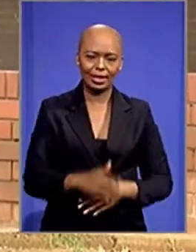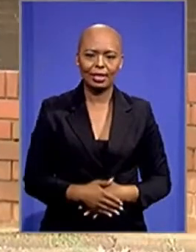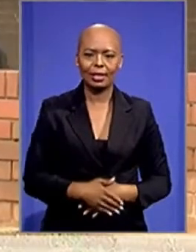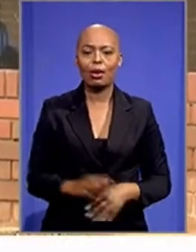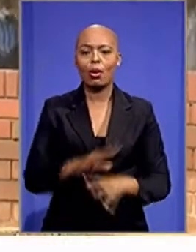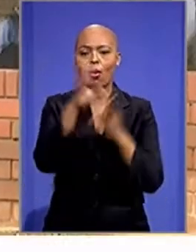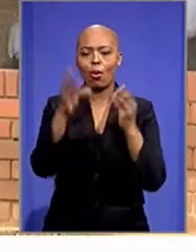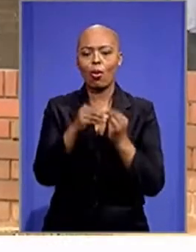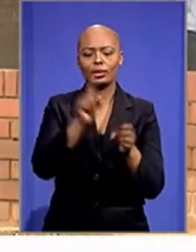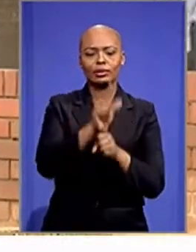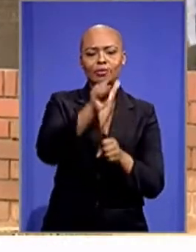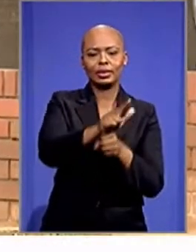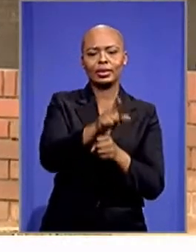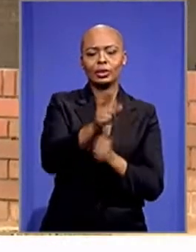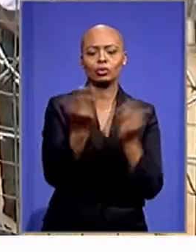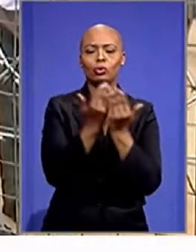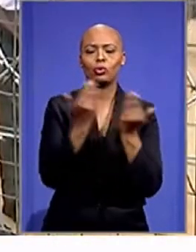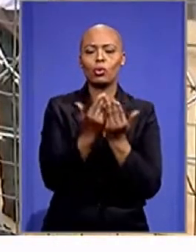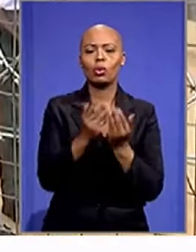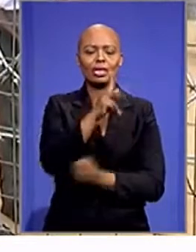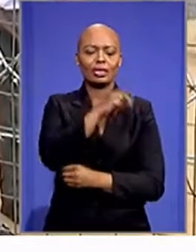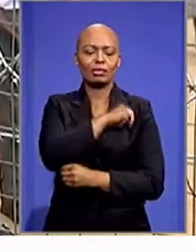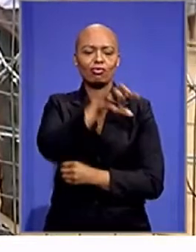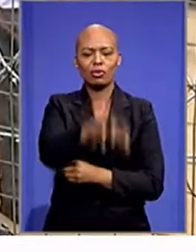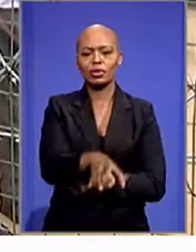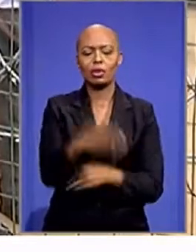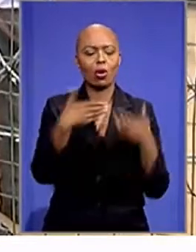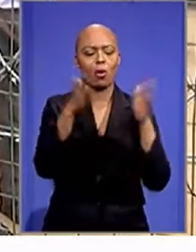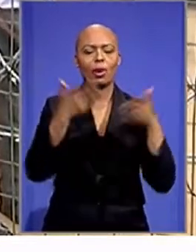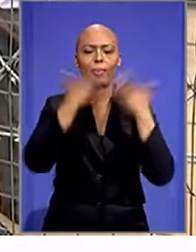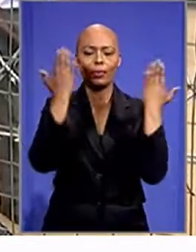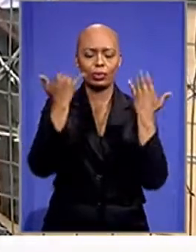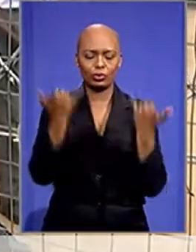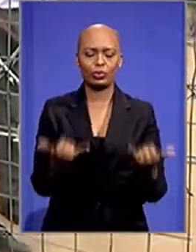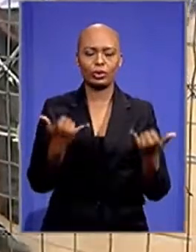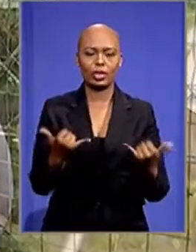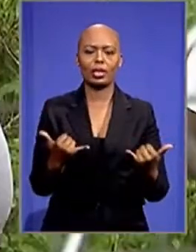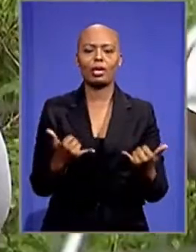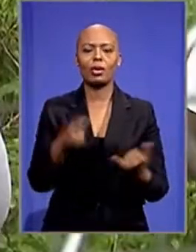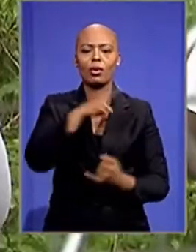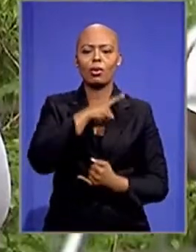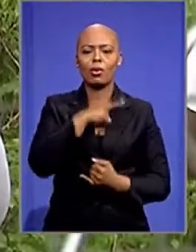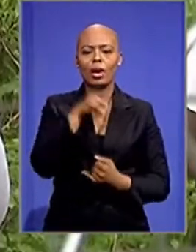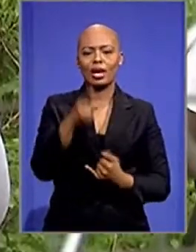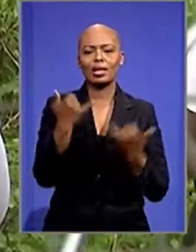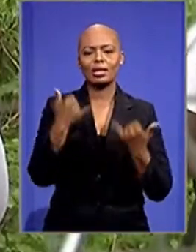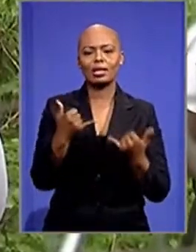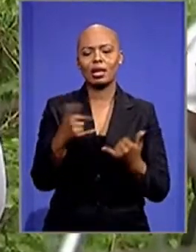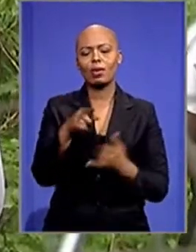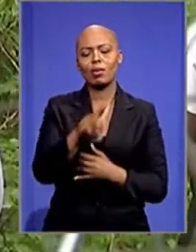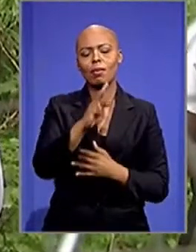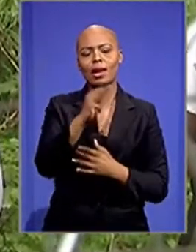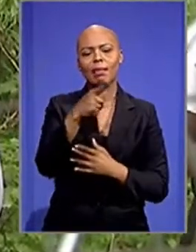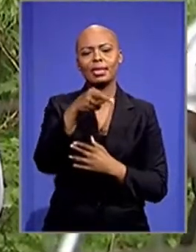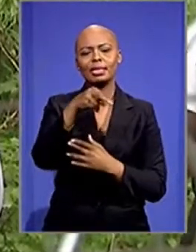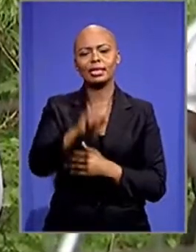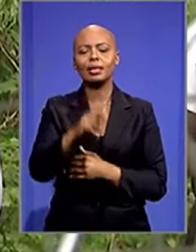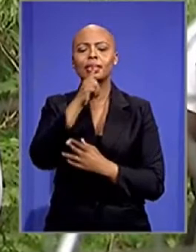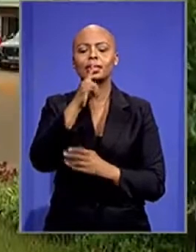tsa KwaZulu-Natal ha di a bulwa kajeno letsatsing la pele la dithuto sebakeng sa Mkhambathini se ka ntlenyana ho